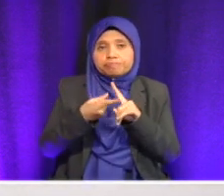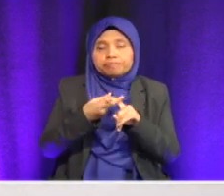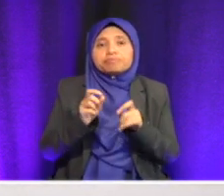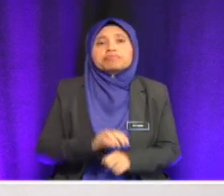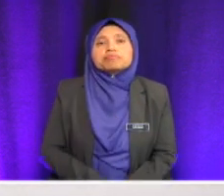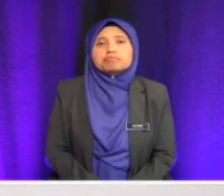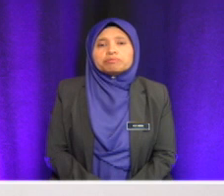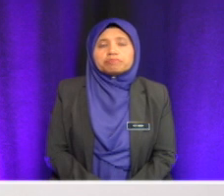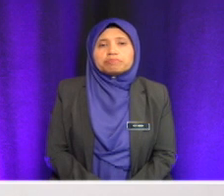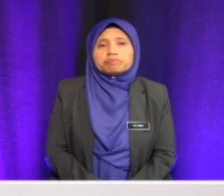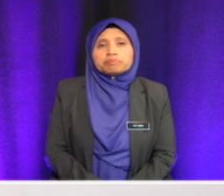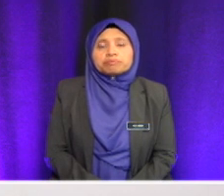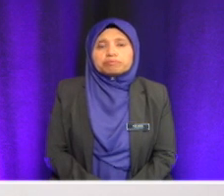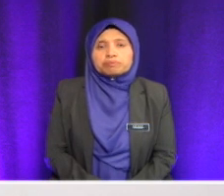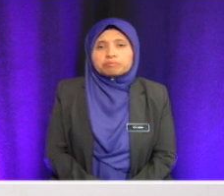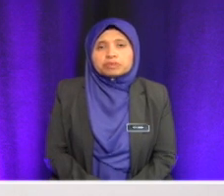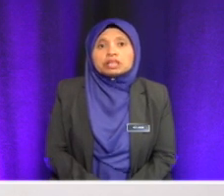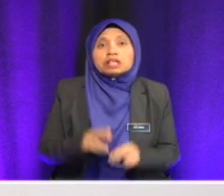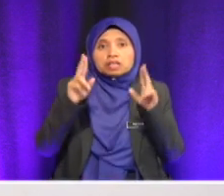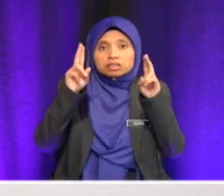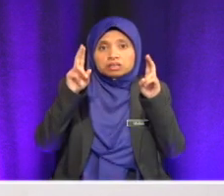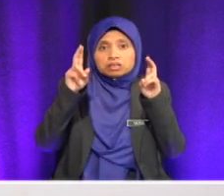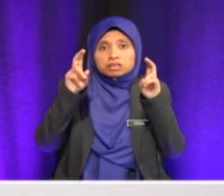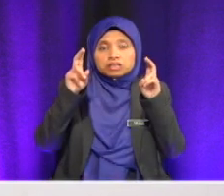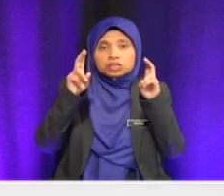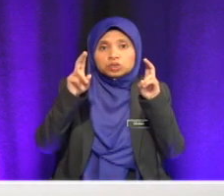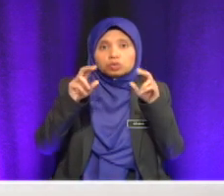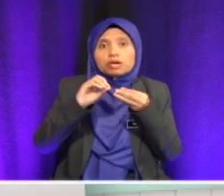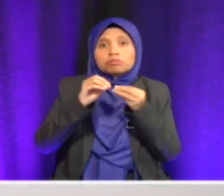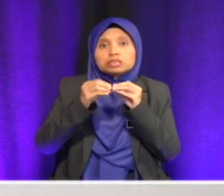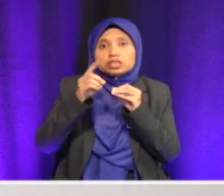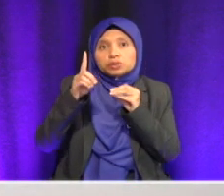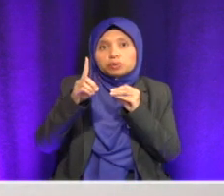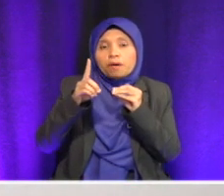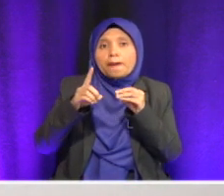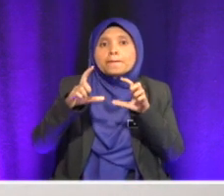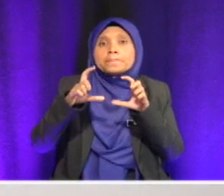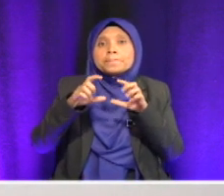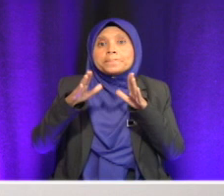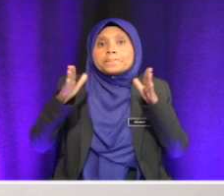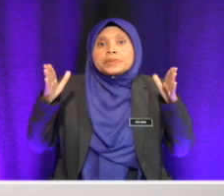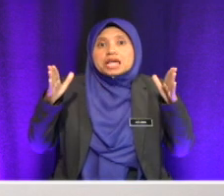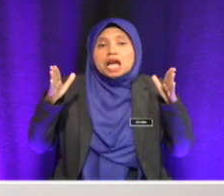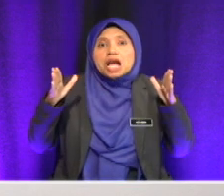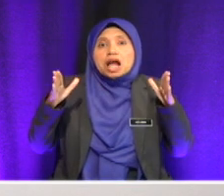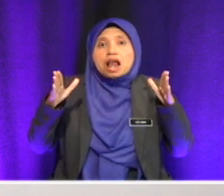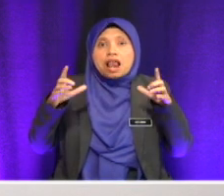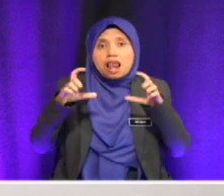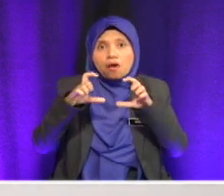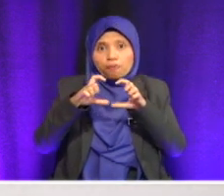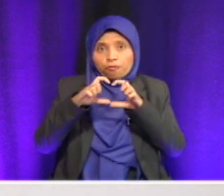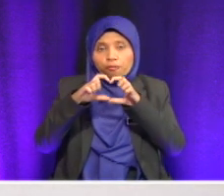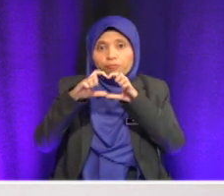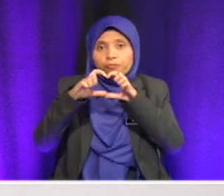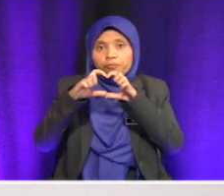Laili. Okay, so the title for our first reading text is Big Love. So this text is about an elephant. Yep. In many